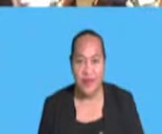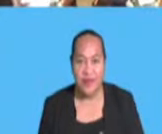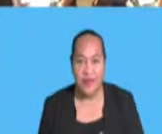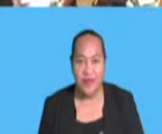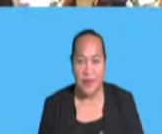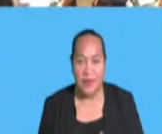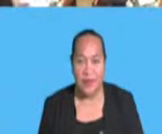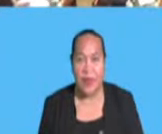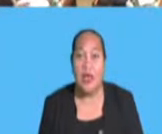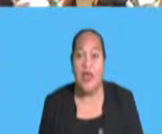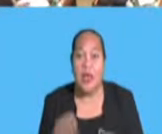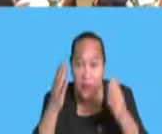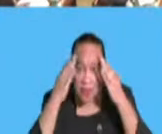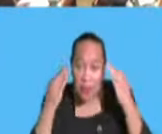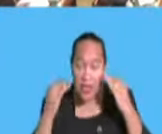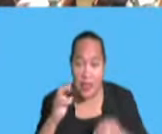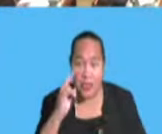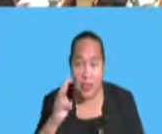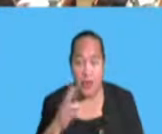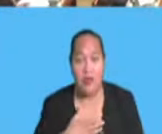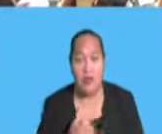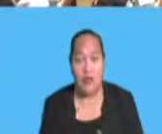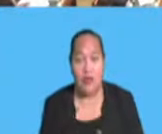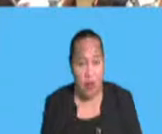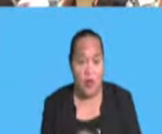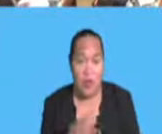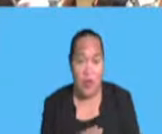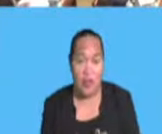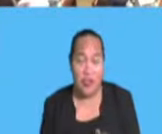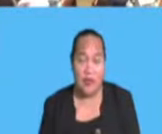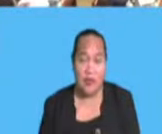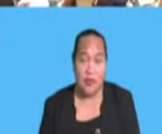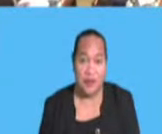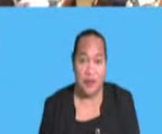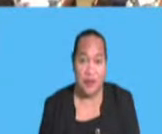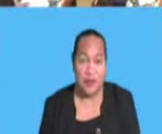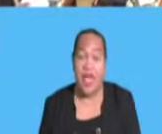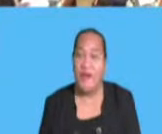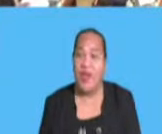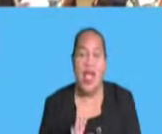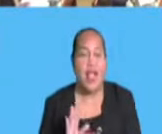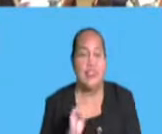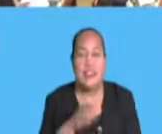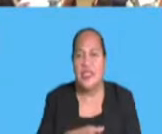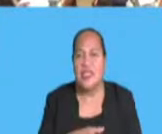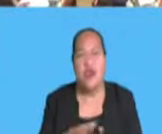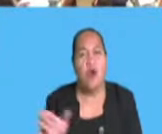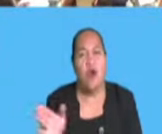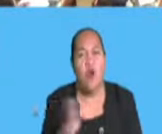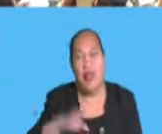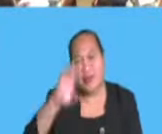Mr. Speaker, I do so in support of a budget that has exceeded all expectations and predictions.